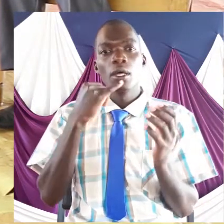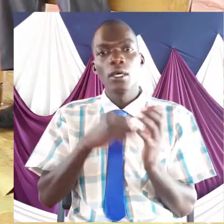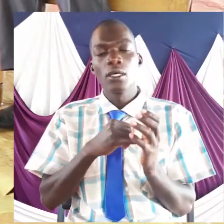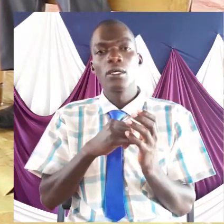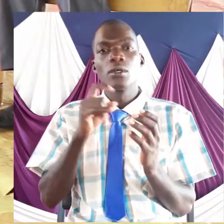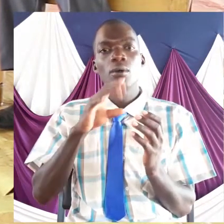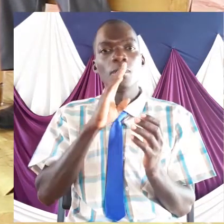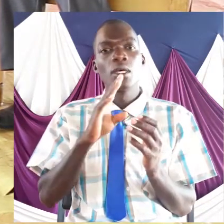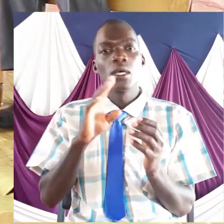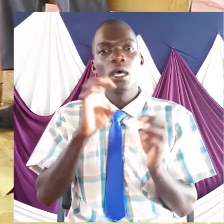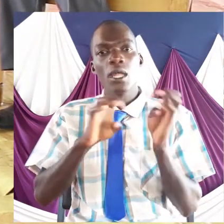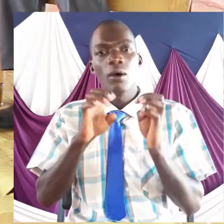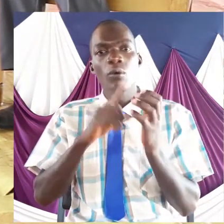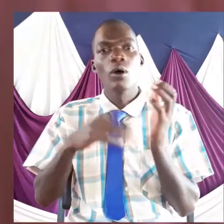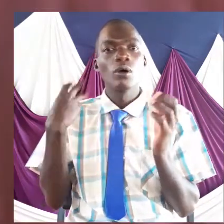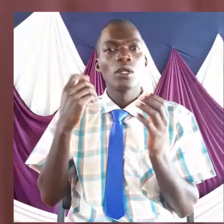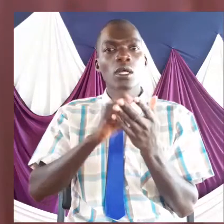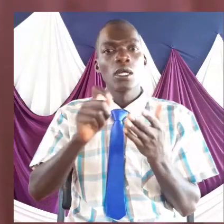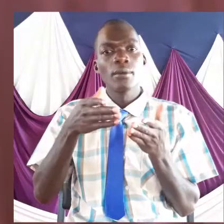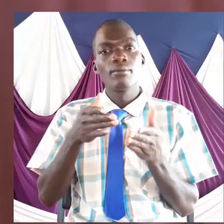investigative judgment? What is being investigated?